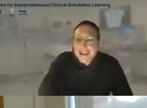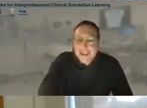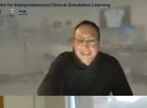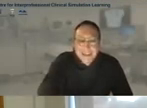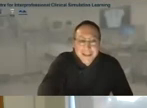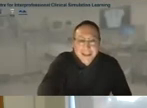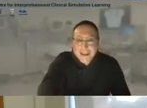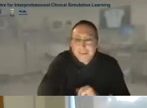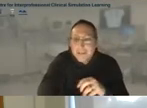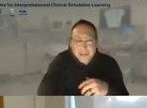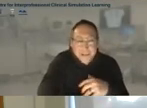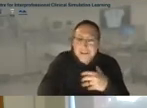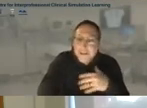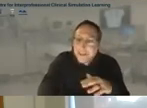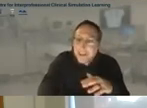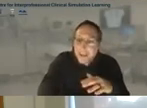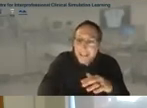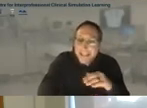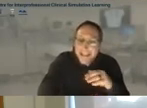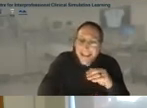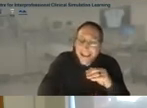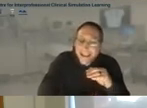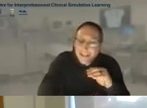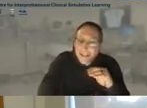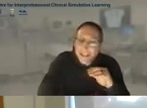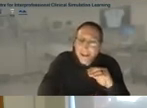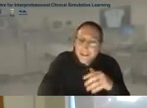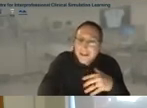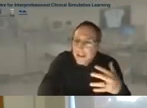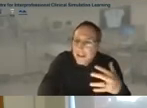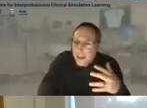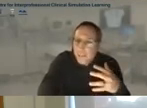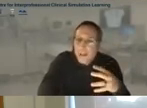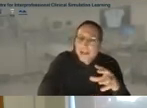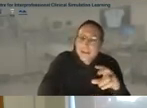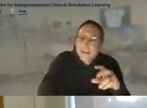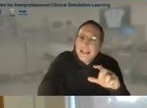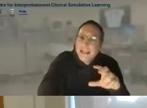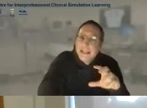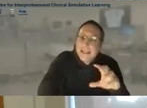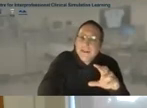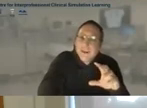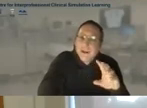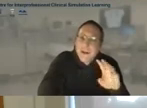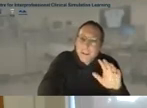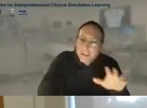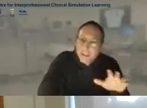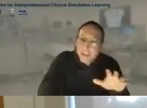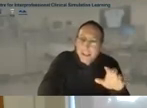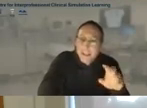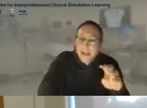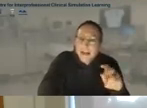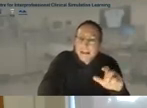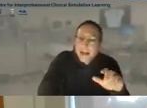a doubt, it's been a pleasure to do this collaboration. I'll just quickly note, it's an island health project. And in addition, we are most